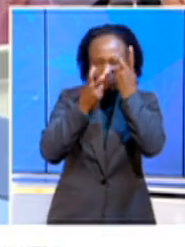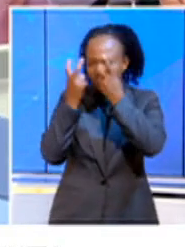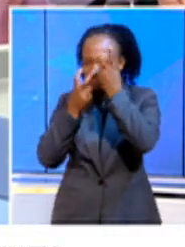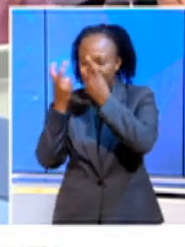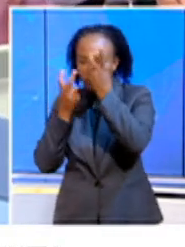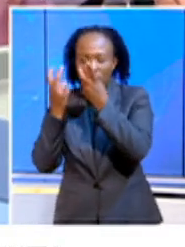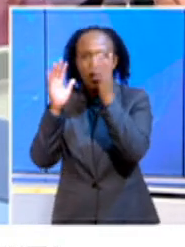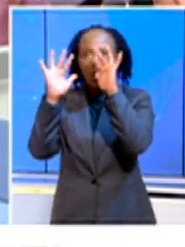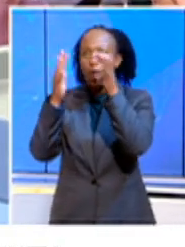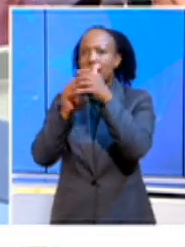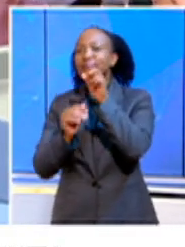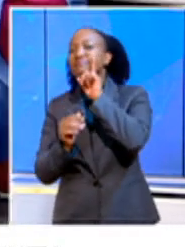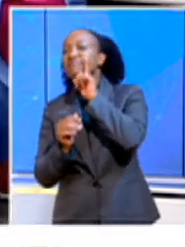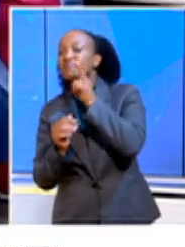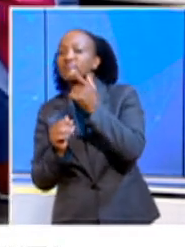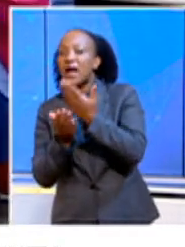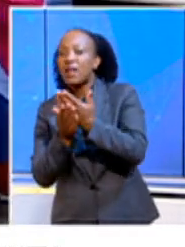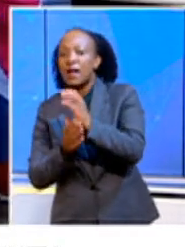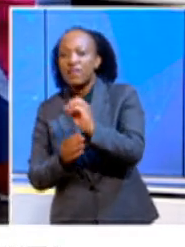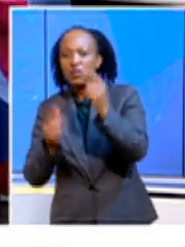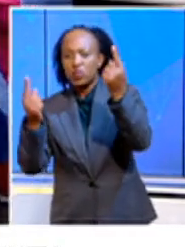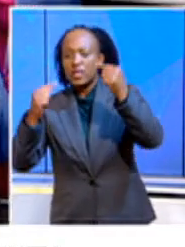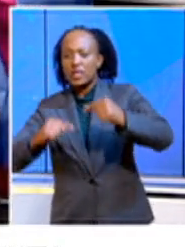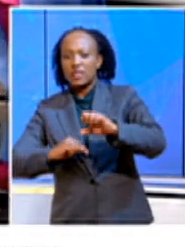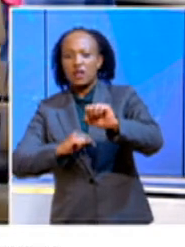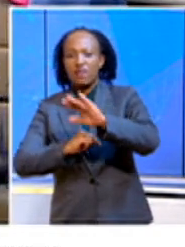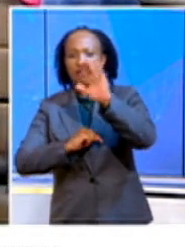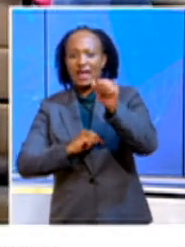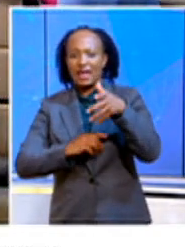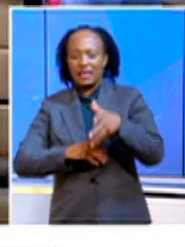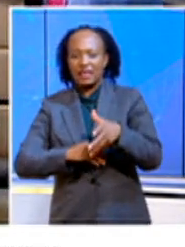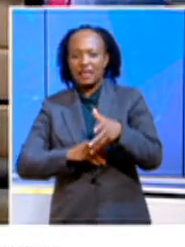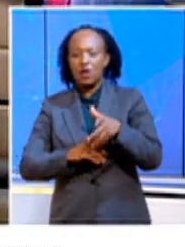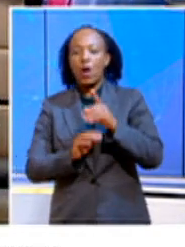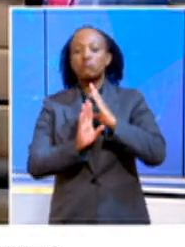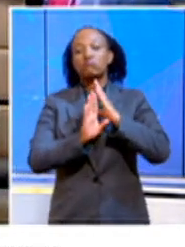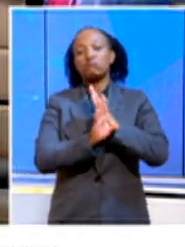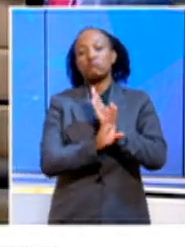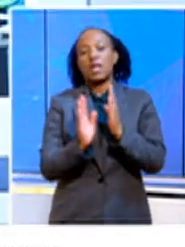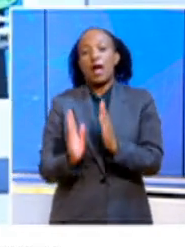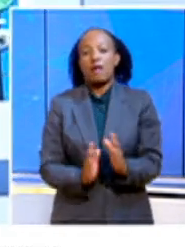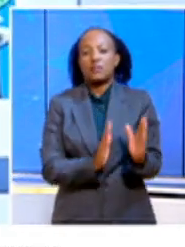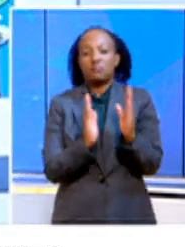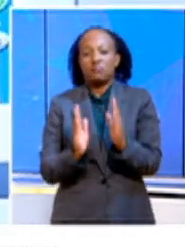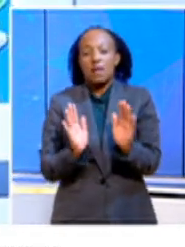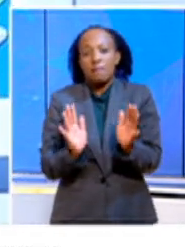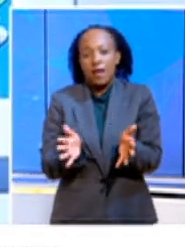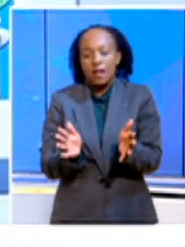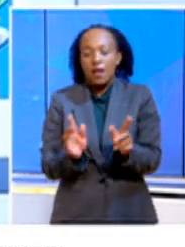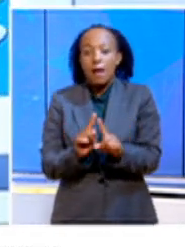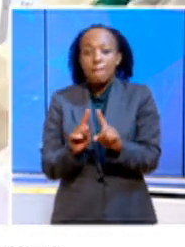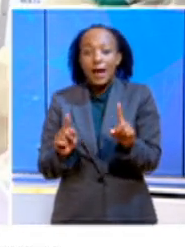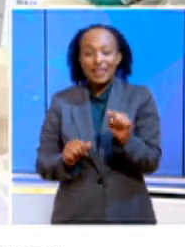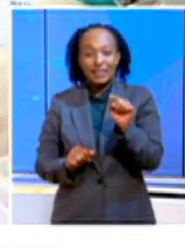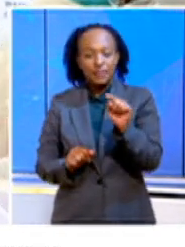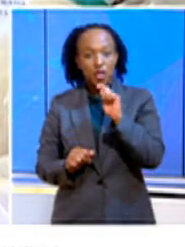that are available for trials and diverting them to South Africa as part of a personal, private arrangement. But in essence,